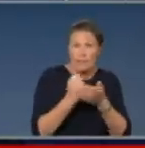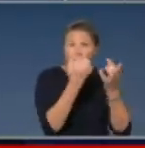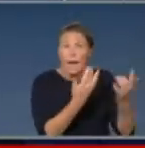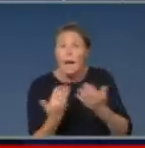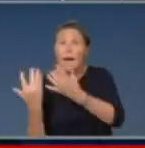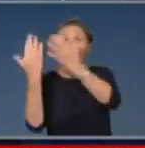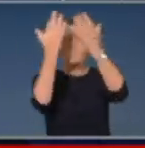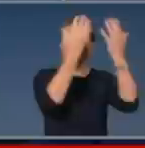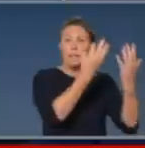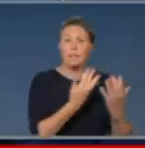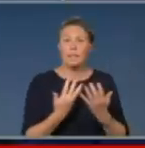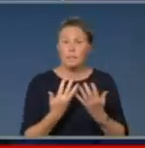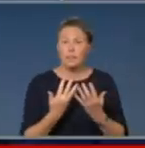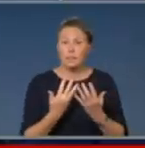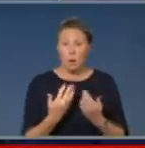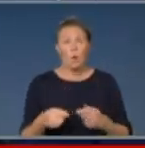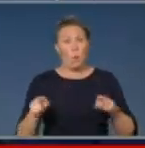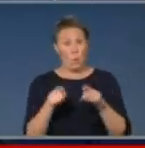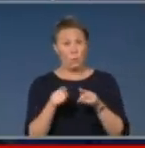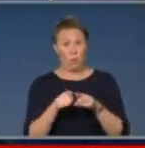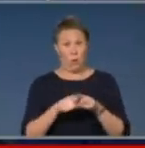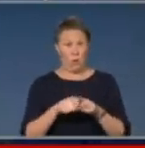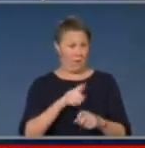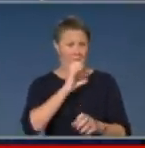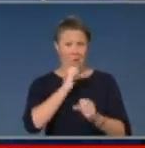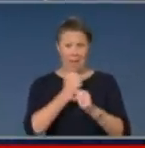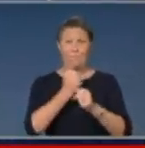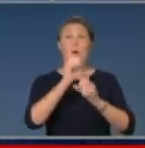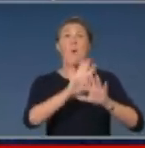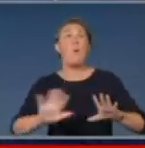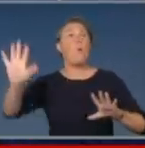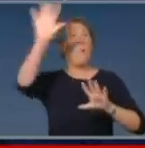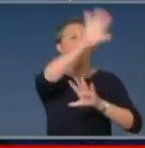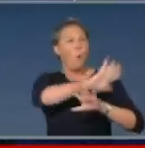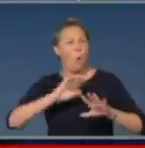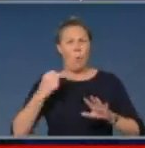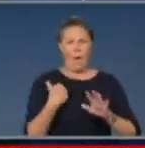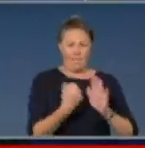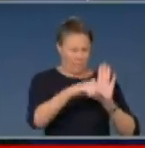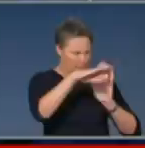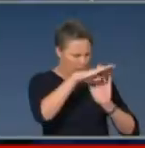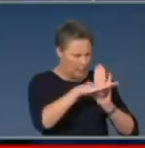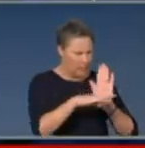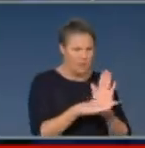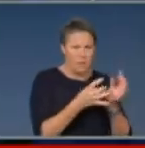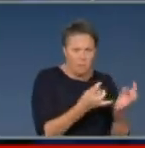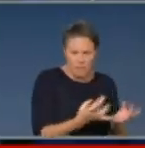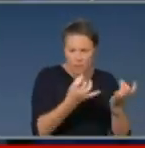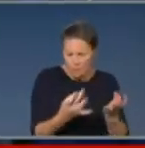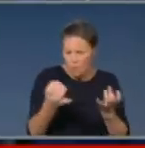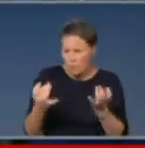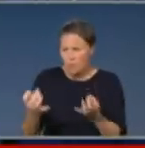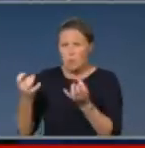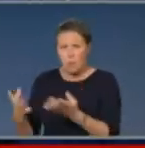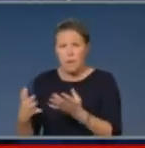those core requirements that we are working hard as governments across the country to put in place that will enable our